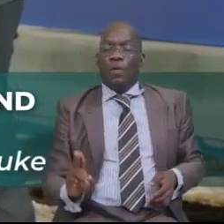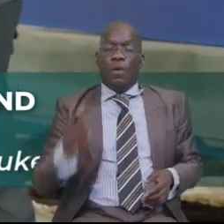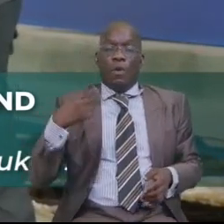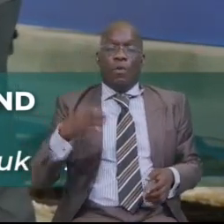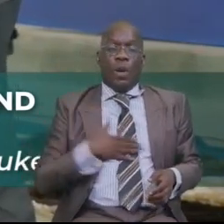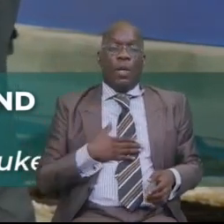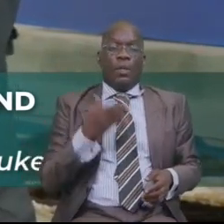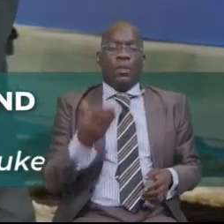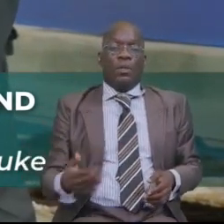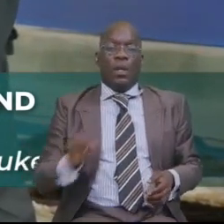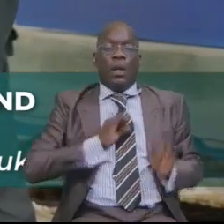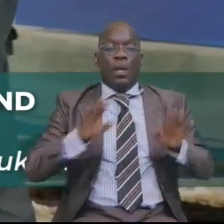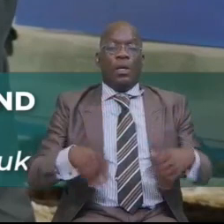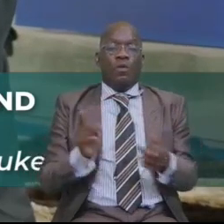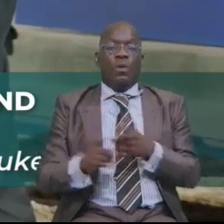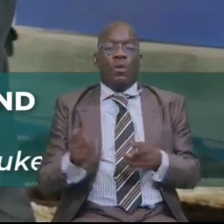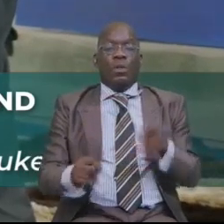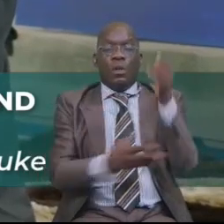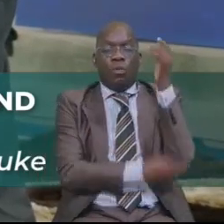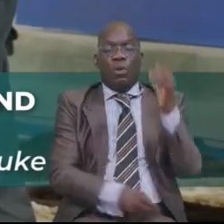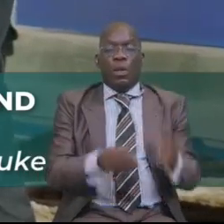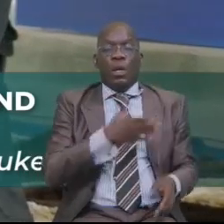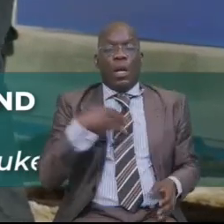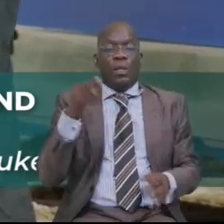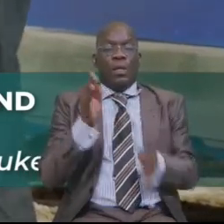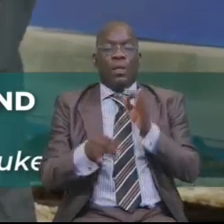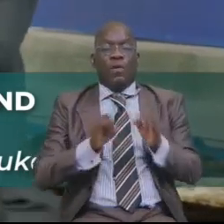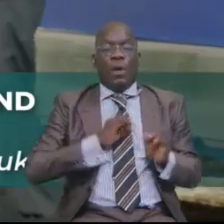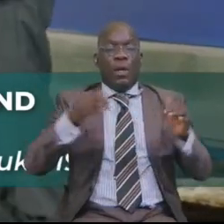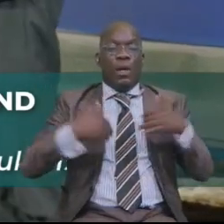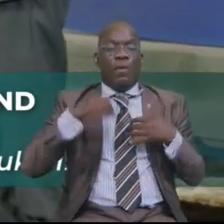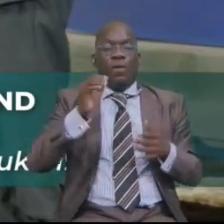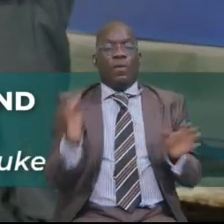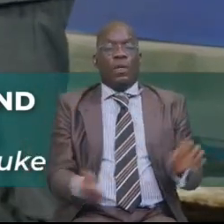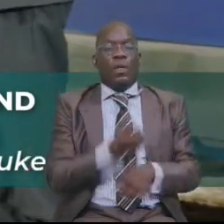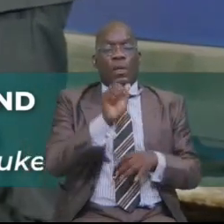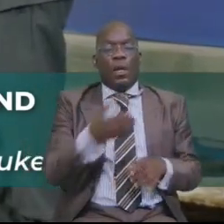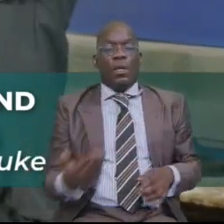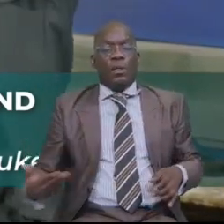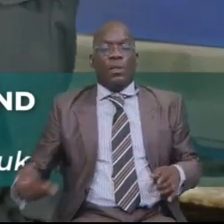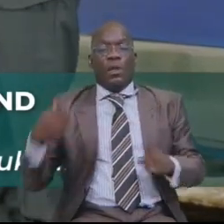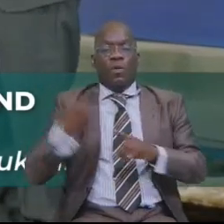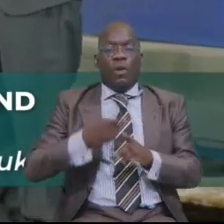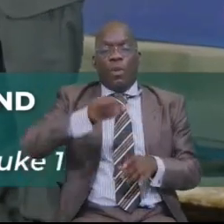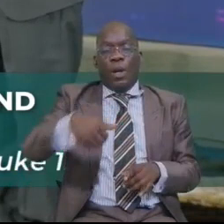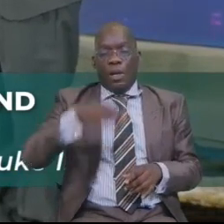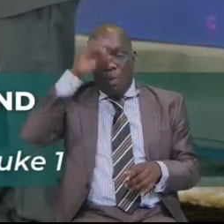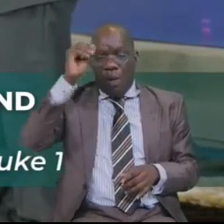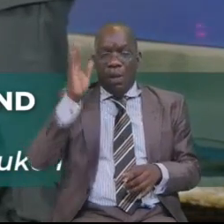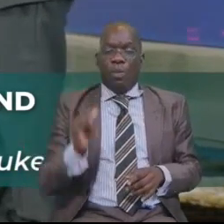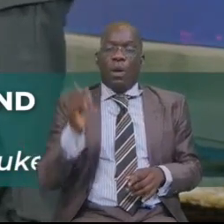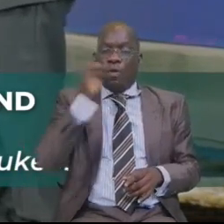and if I have taken anything from any man by